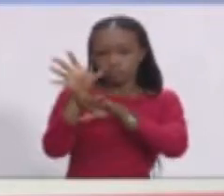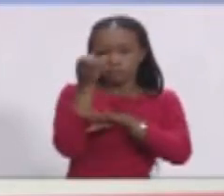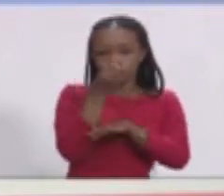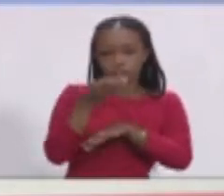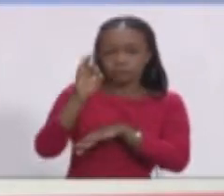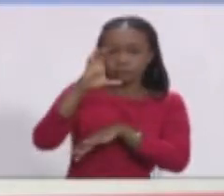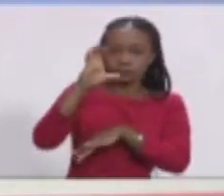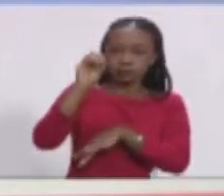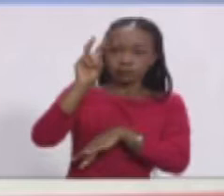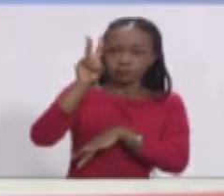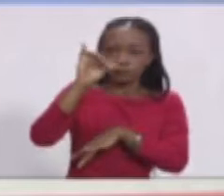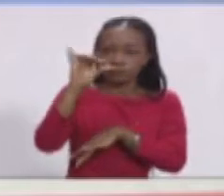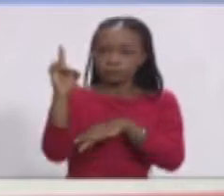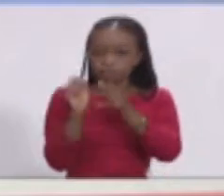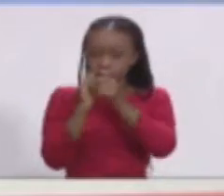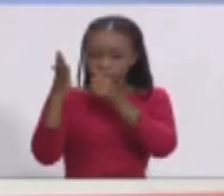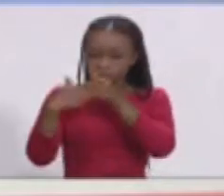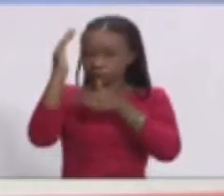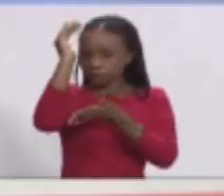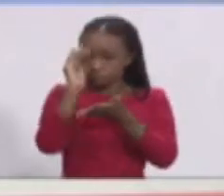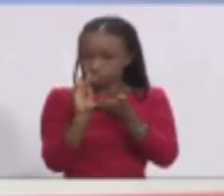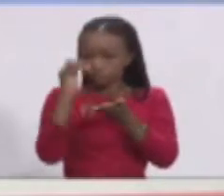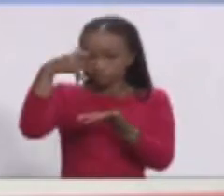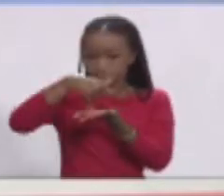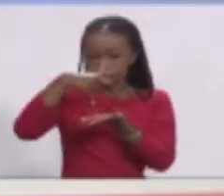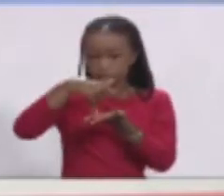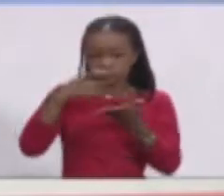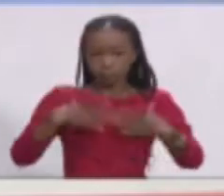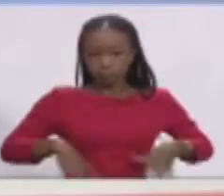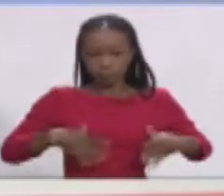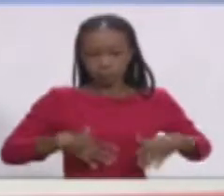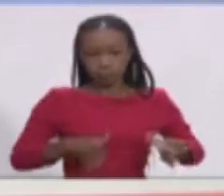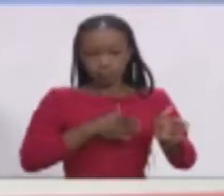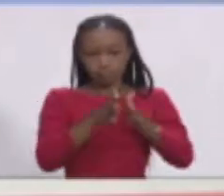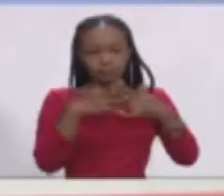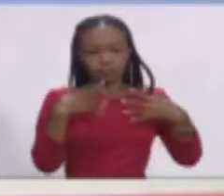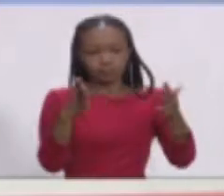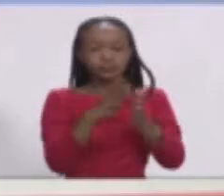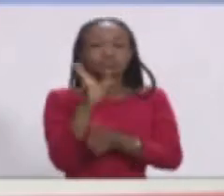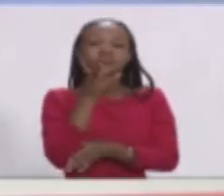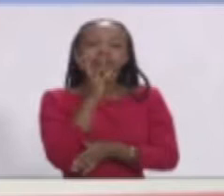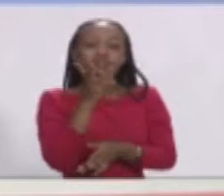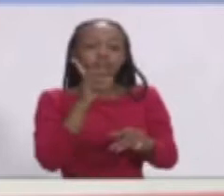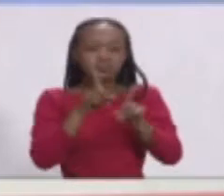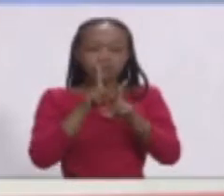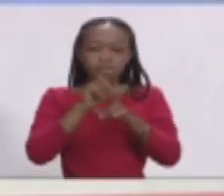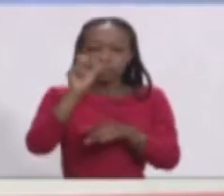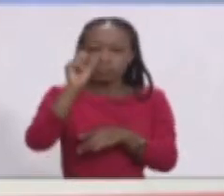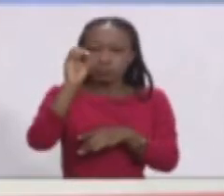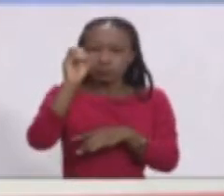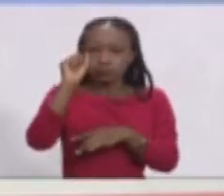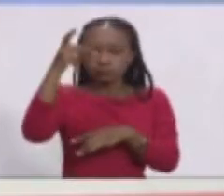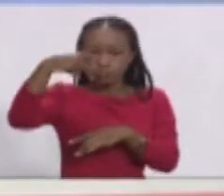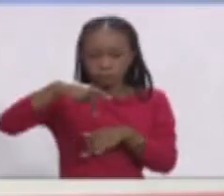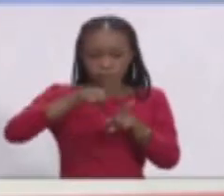is curbed in the country, including urging the people to wash their hands with running water and soap, as well as to